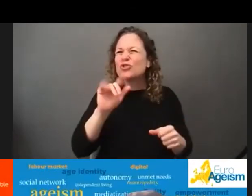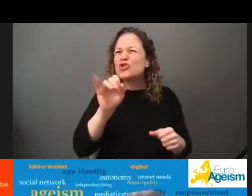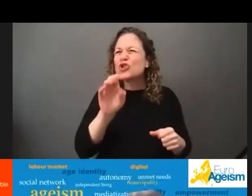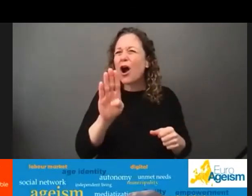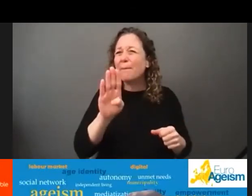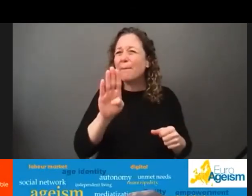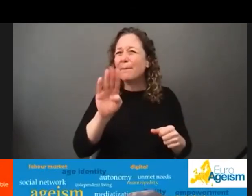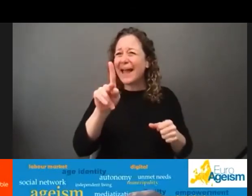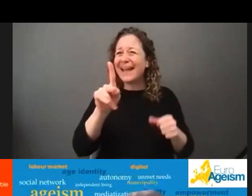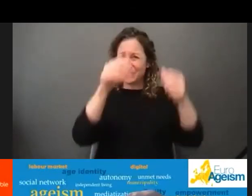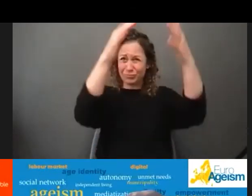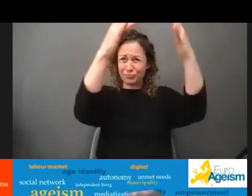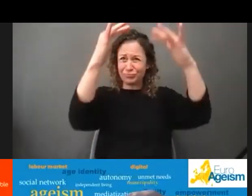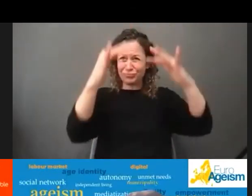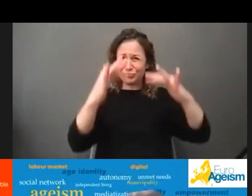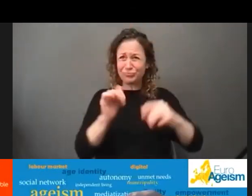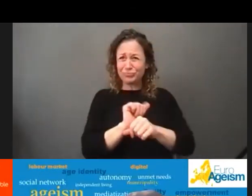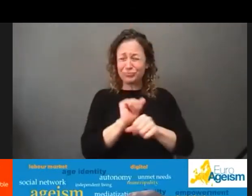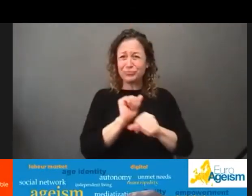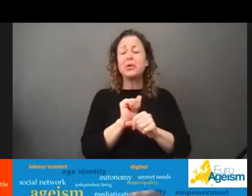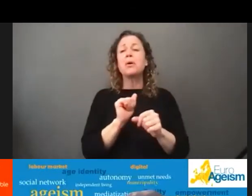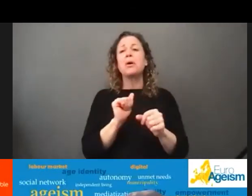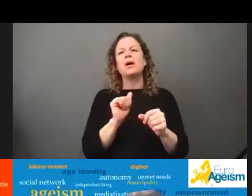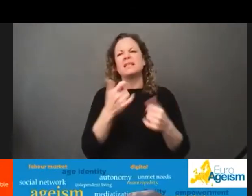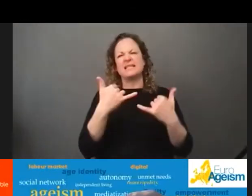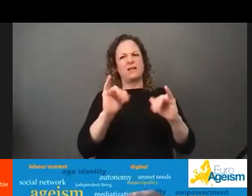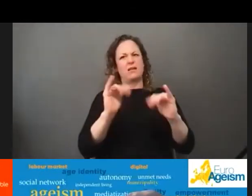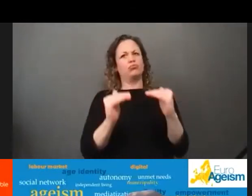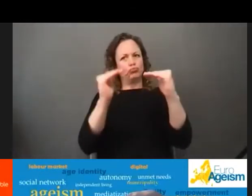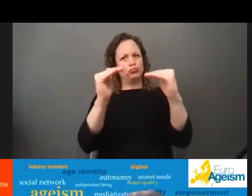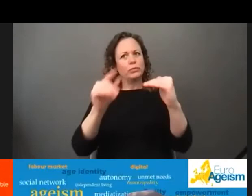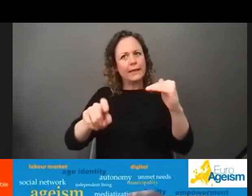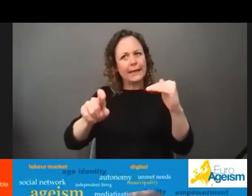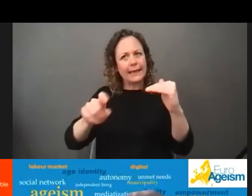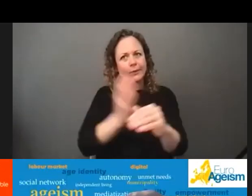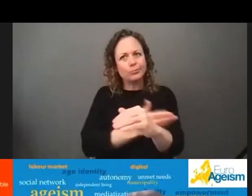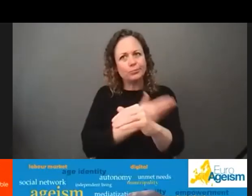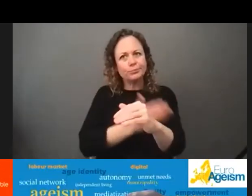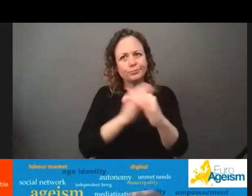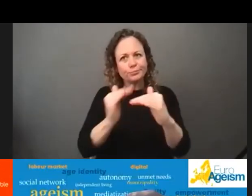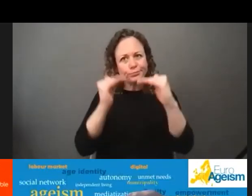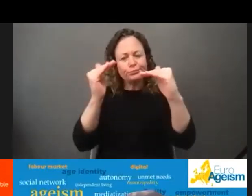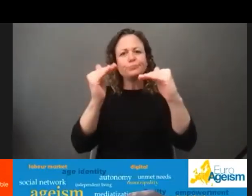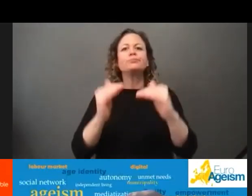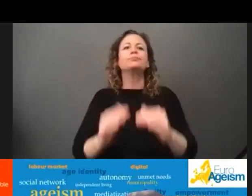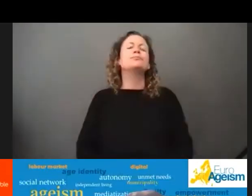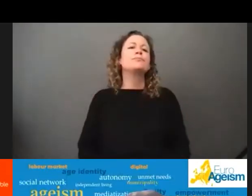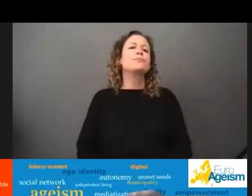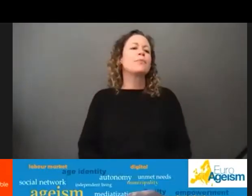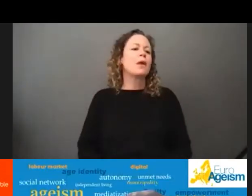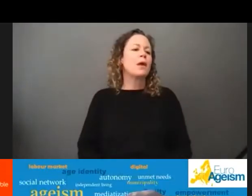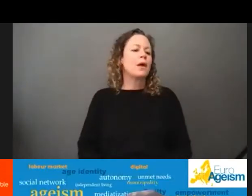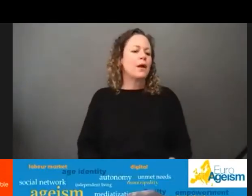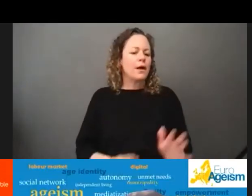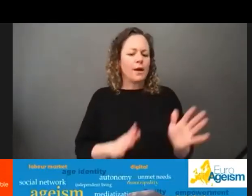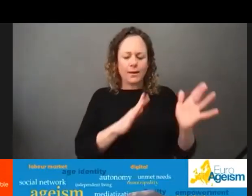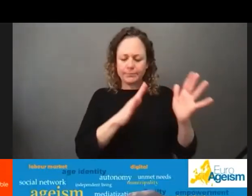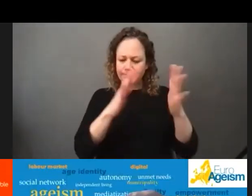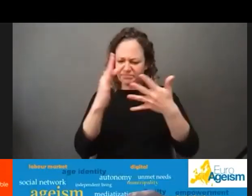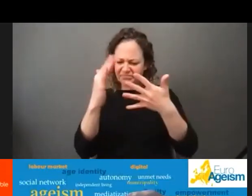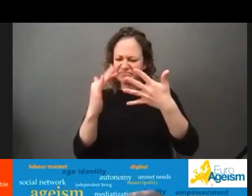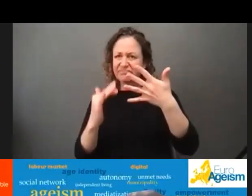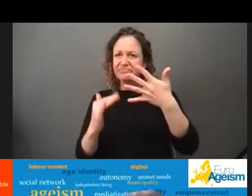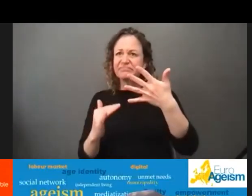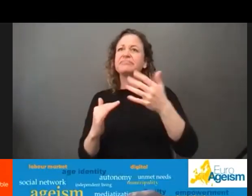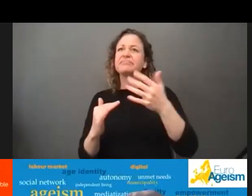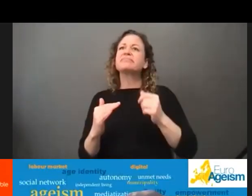jobs for seniors in terms of the skills and abilities. And there's currently also a disconnect